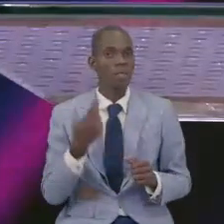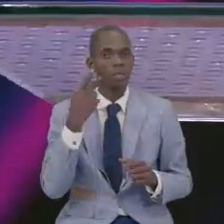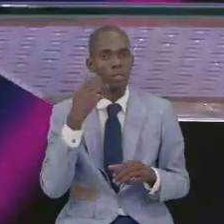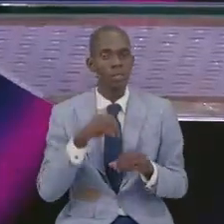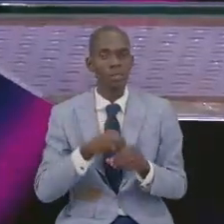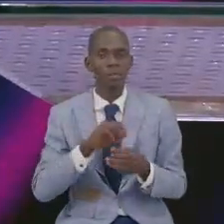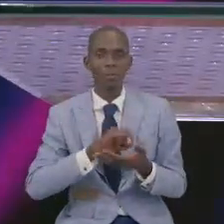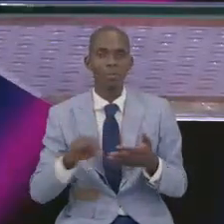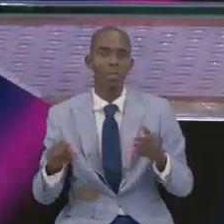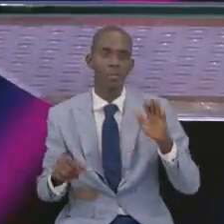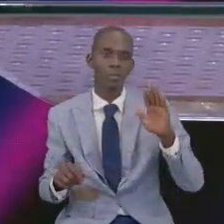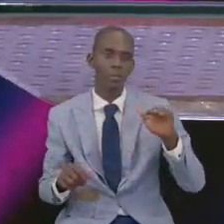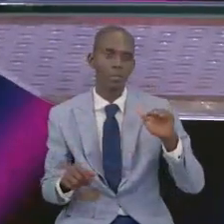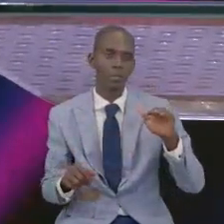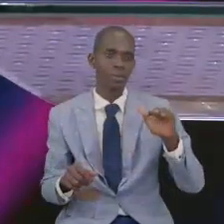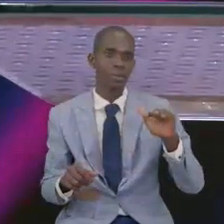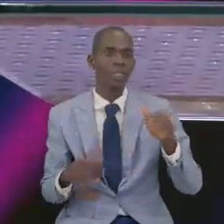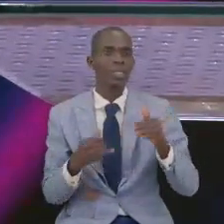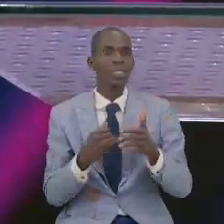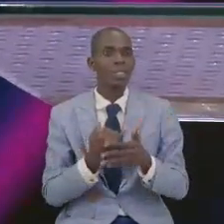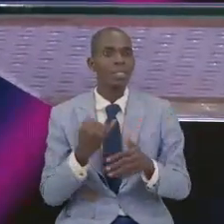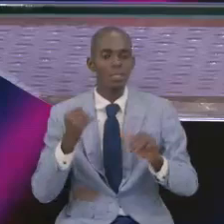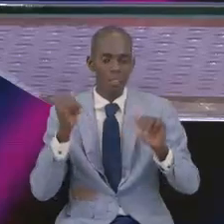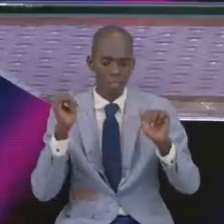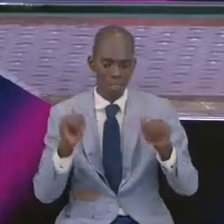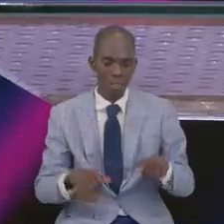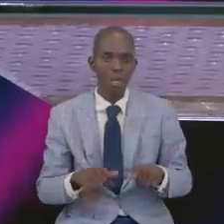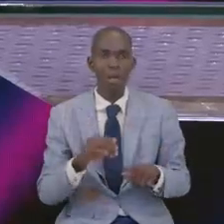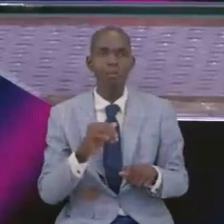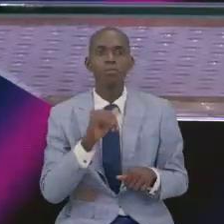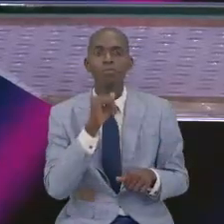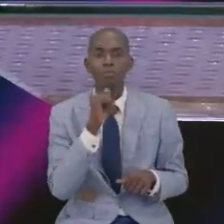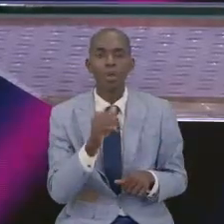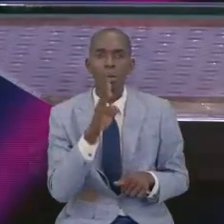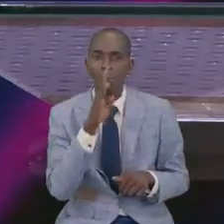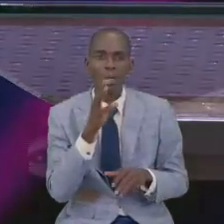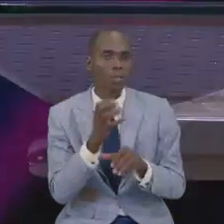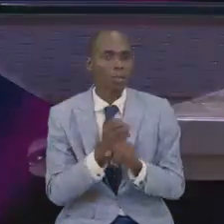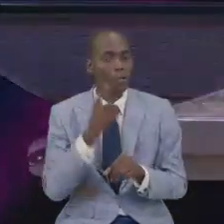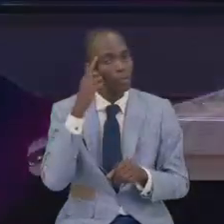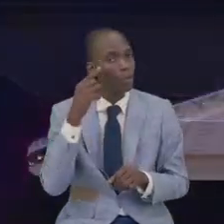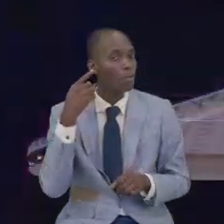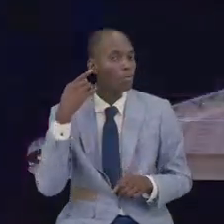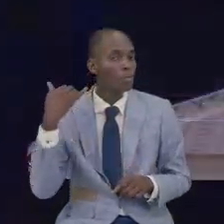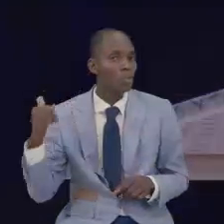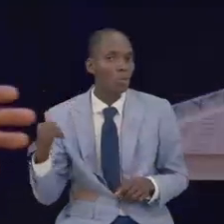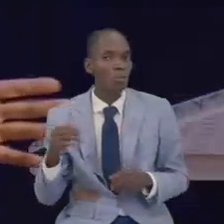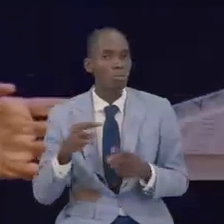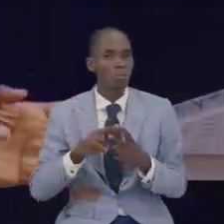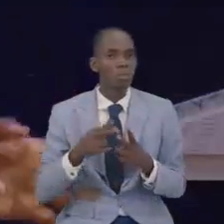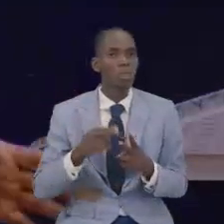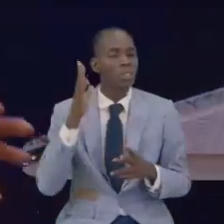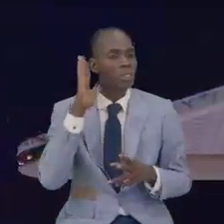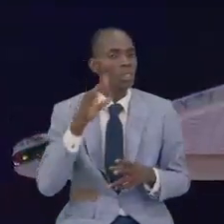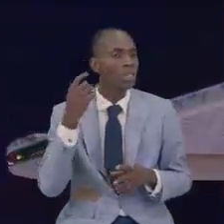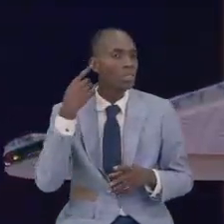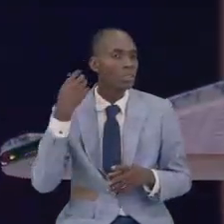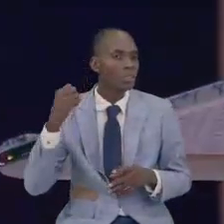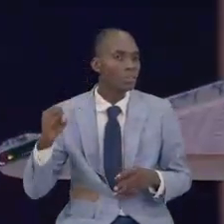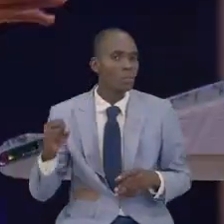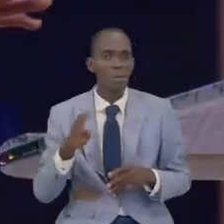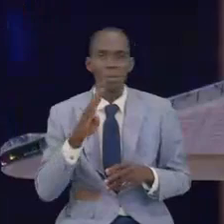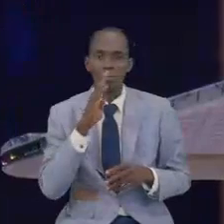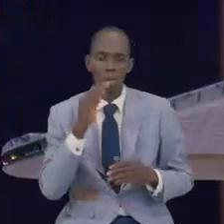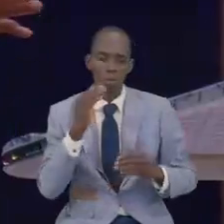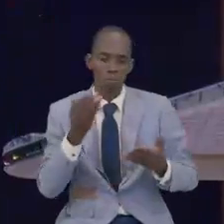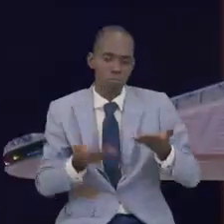it says, it cannot be gotten for gold, neither shall silver be